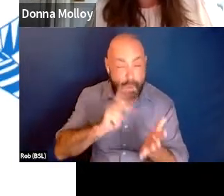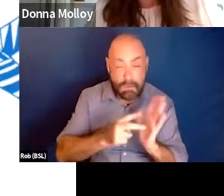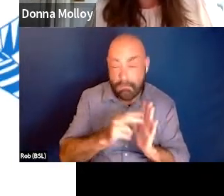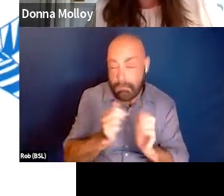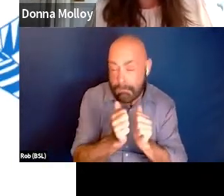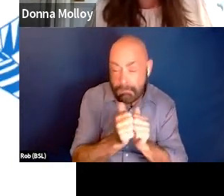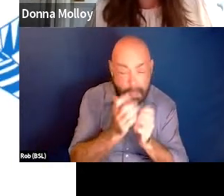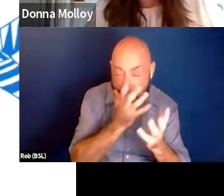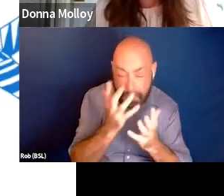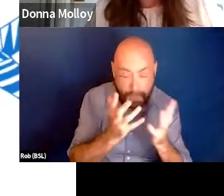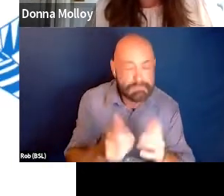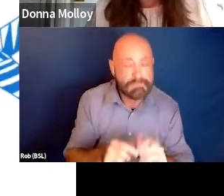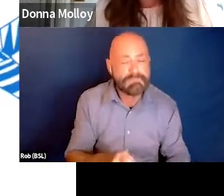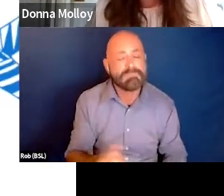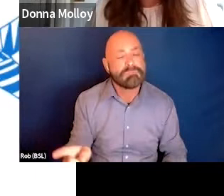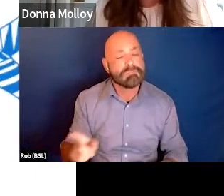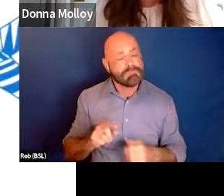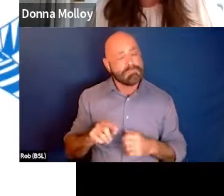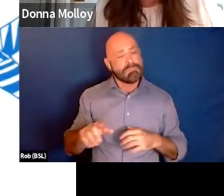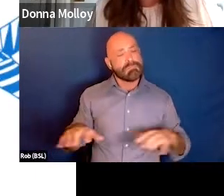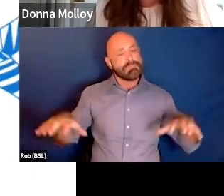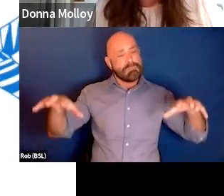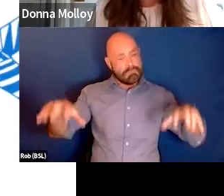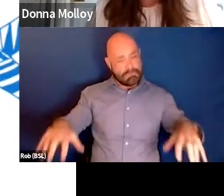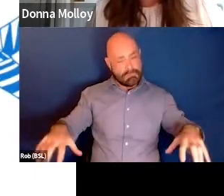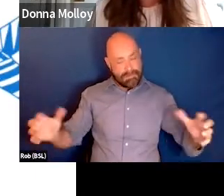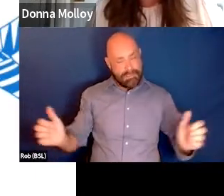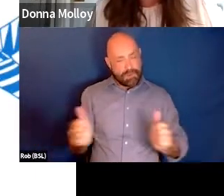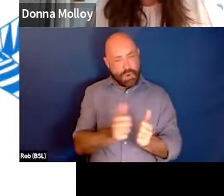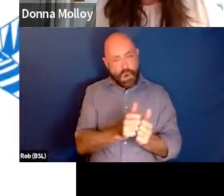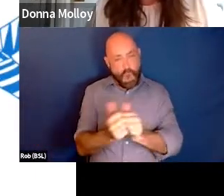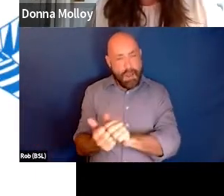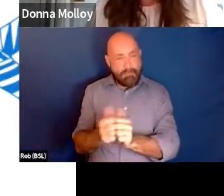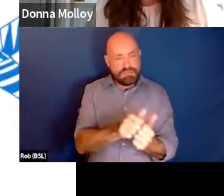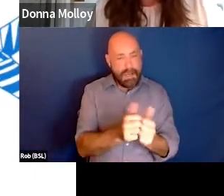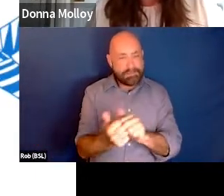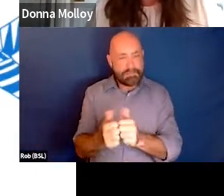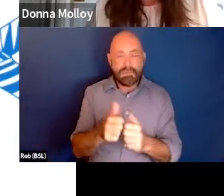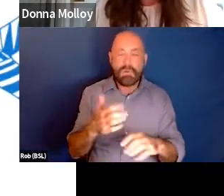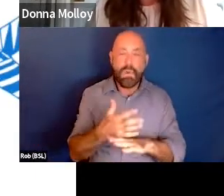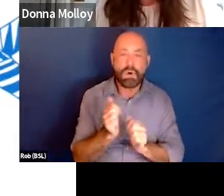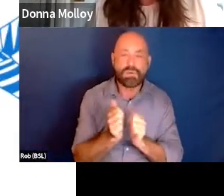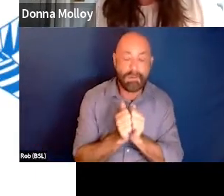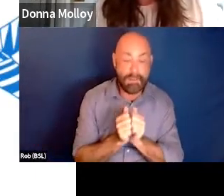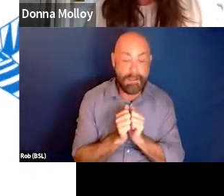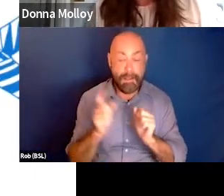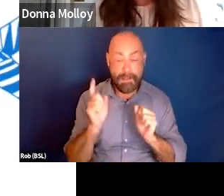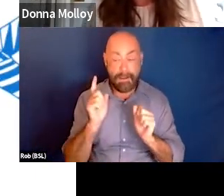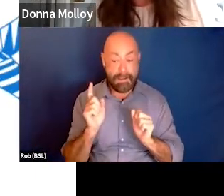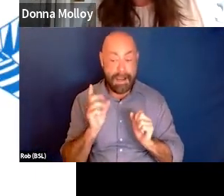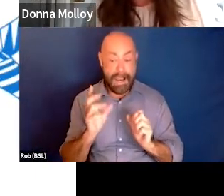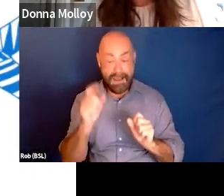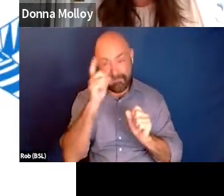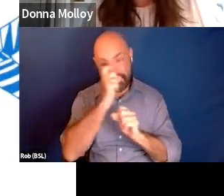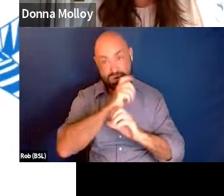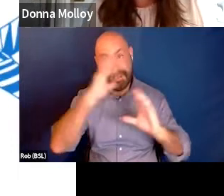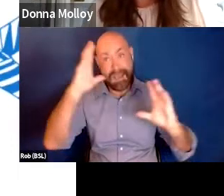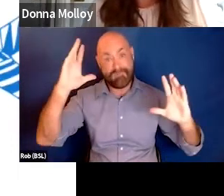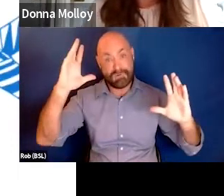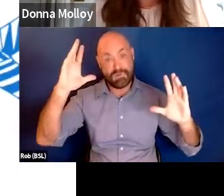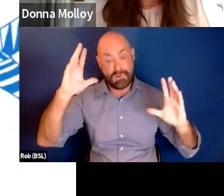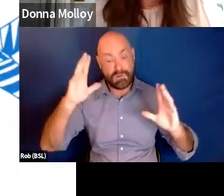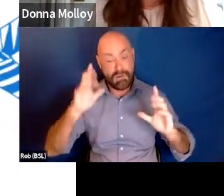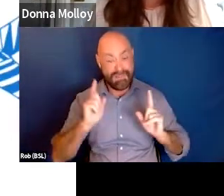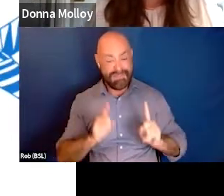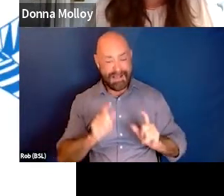and organisations have to collaborate and work together closely to agree a shared vision for their family support